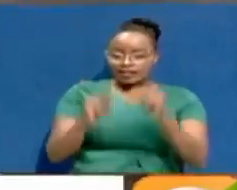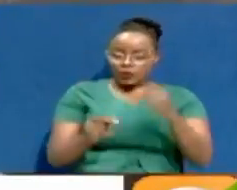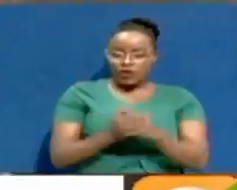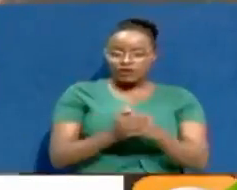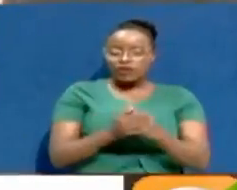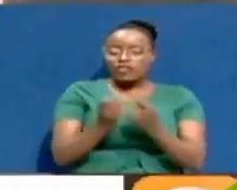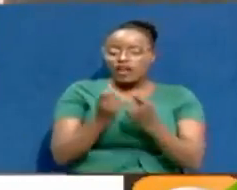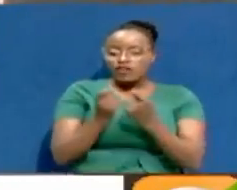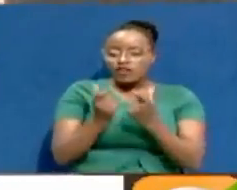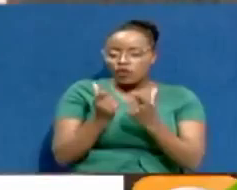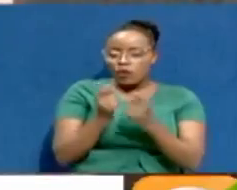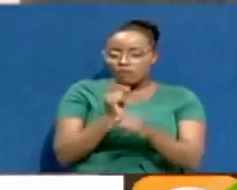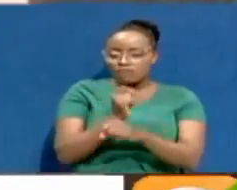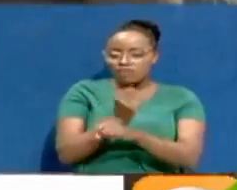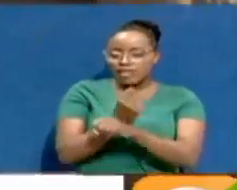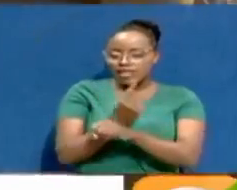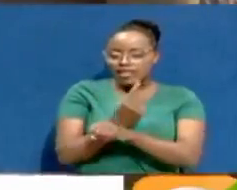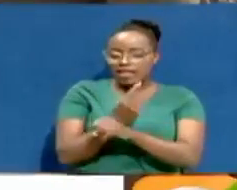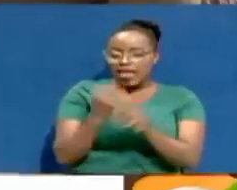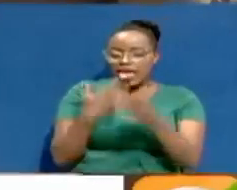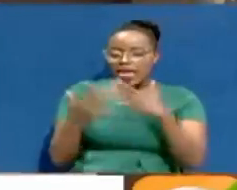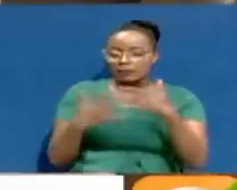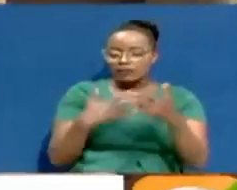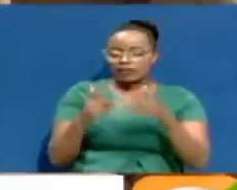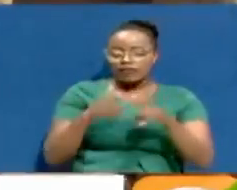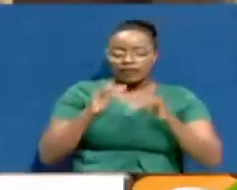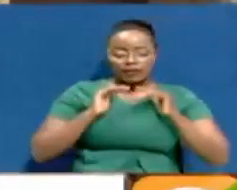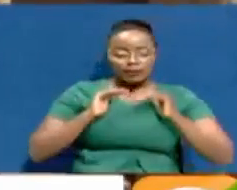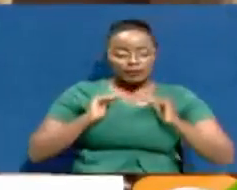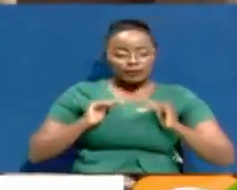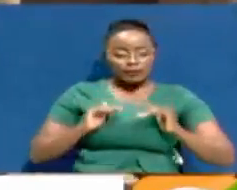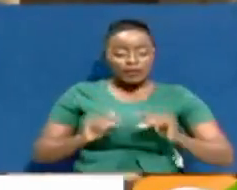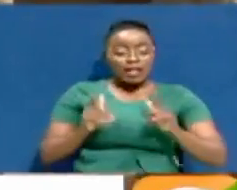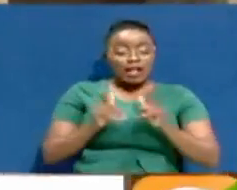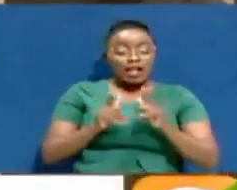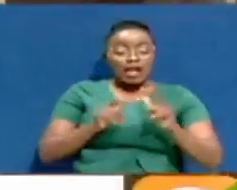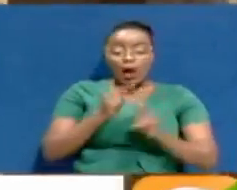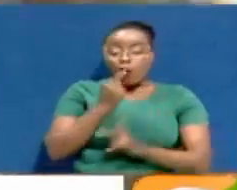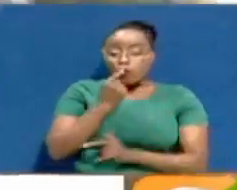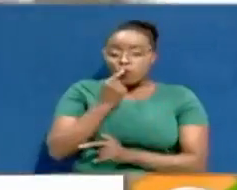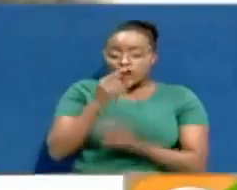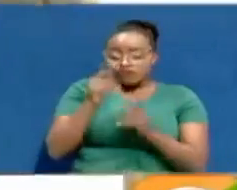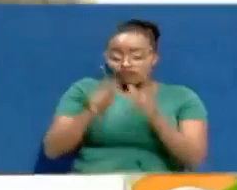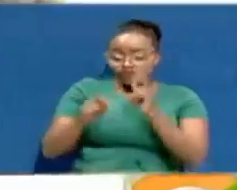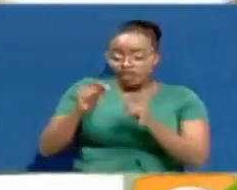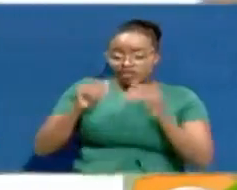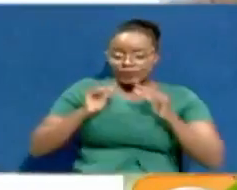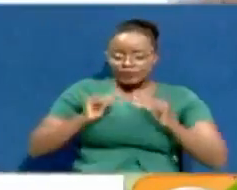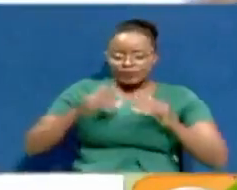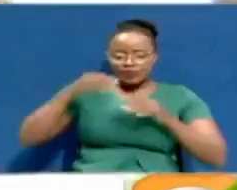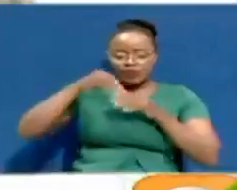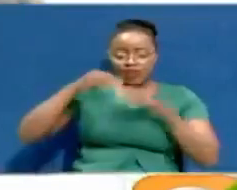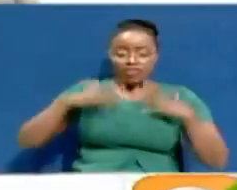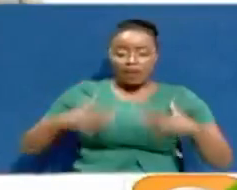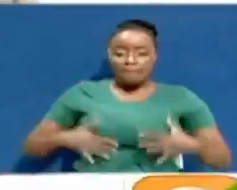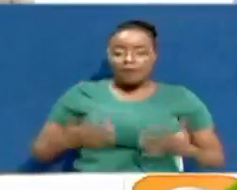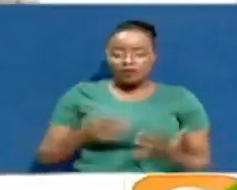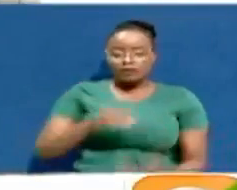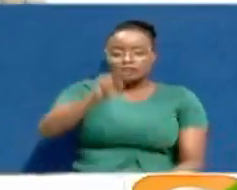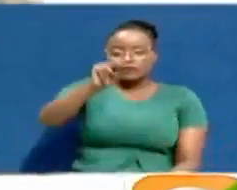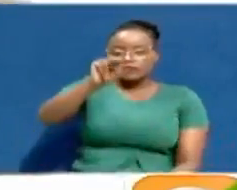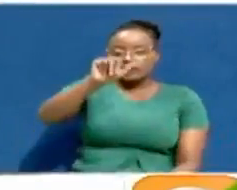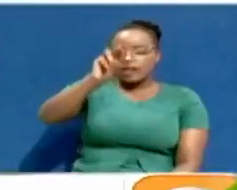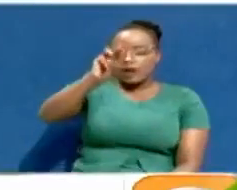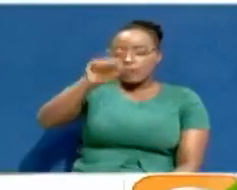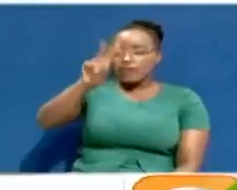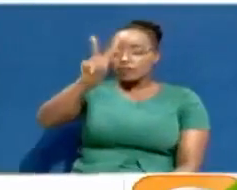Within seconds, the bottles are empty and they relax, allowing the milk to settle. Naomi Lechongoro